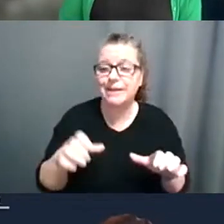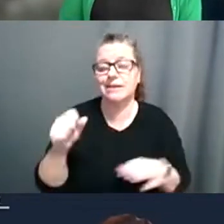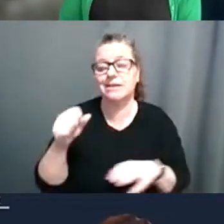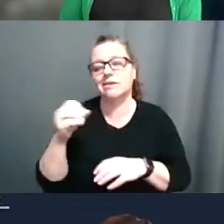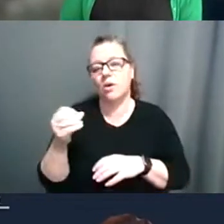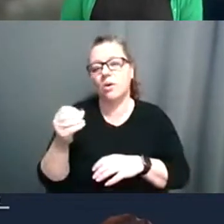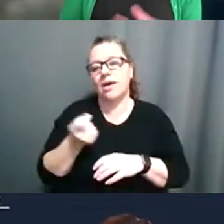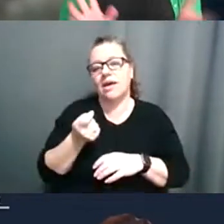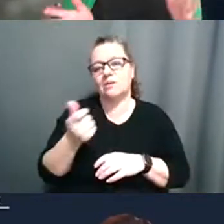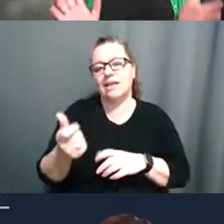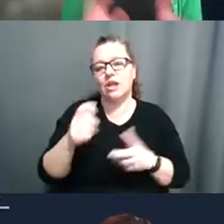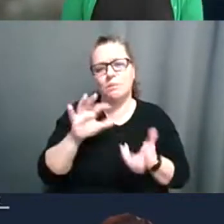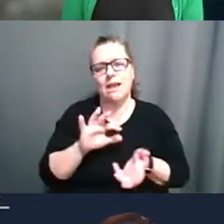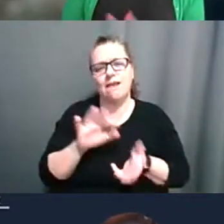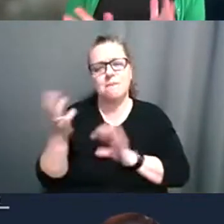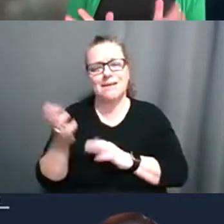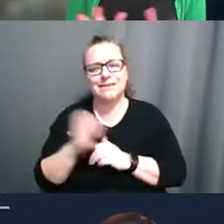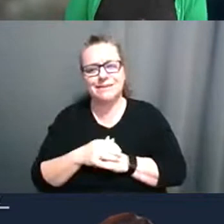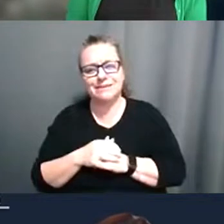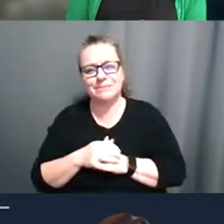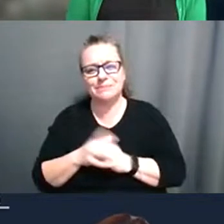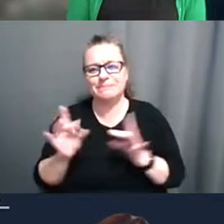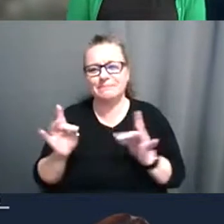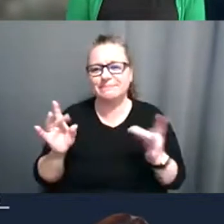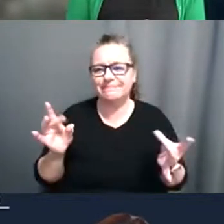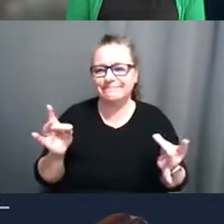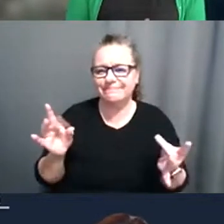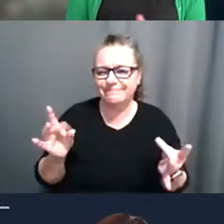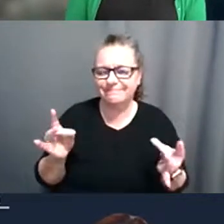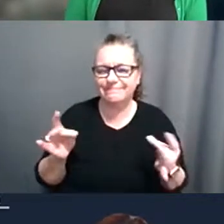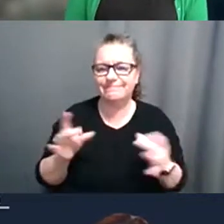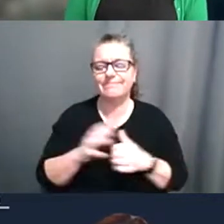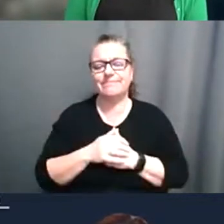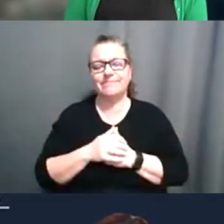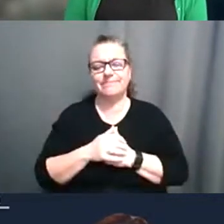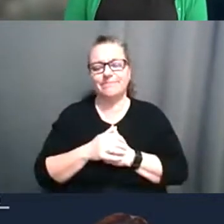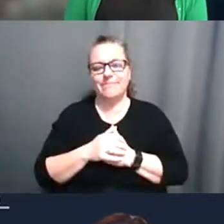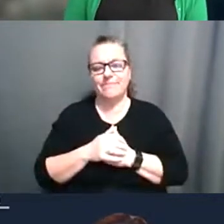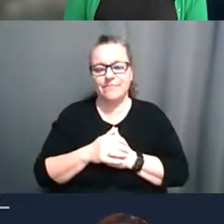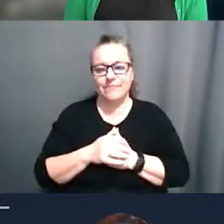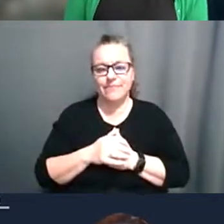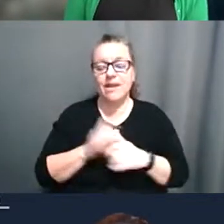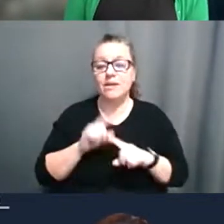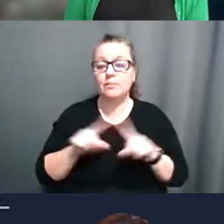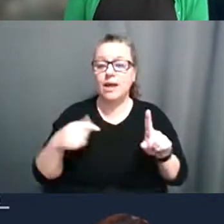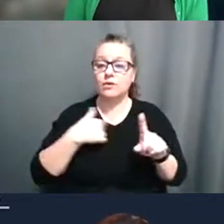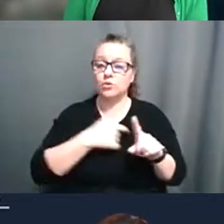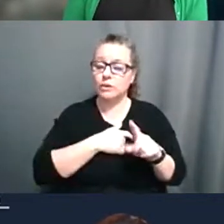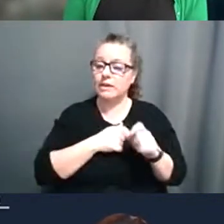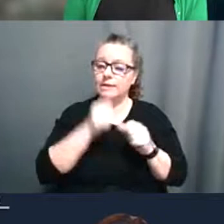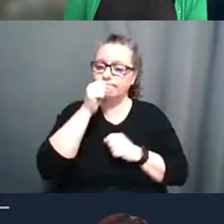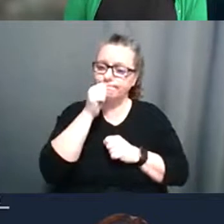was a little bit of a mess. It was, it was a little bit of a sticky wicket, sticky mess. But we just sort of